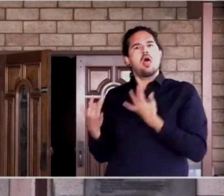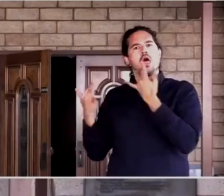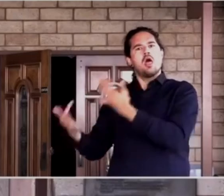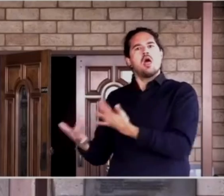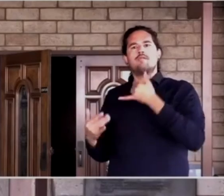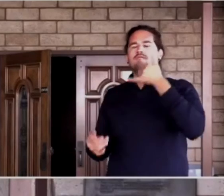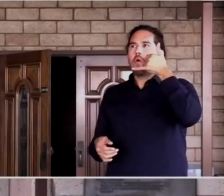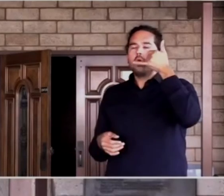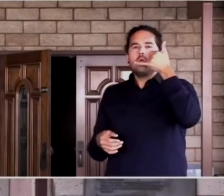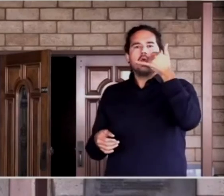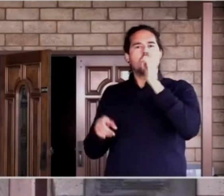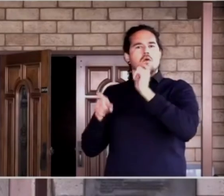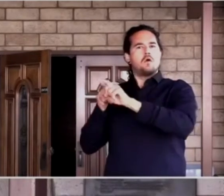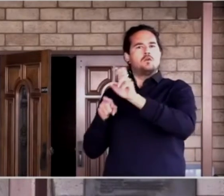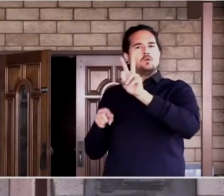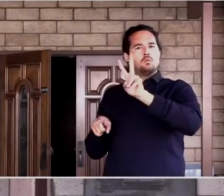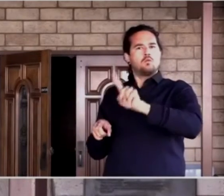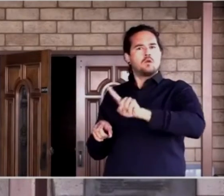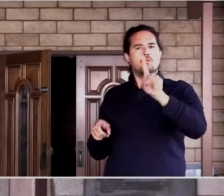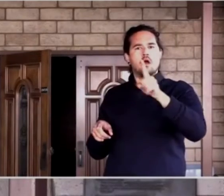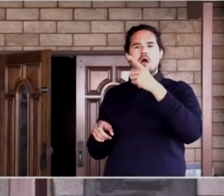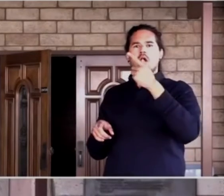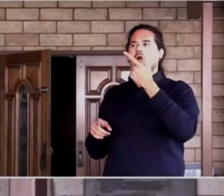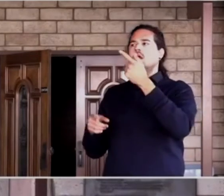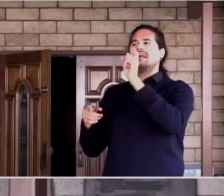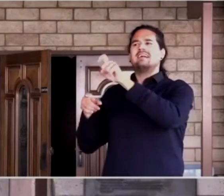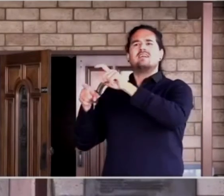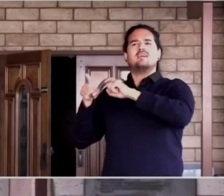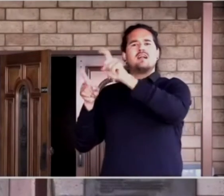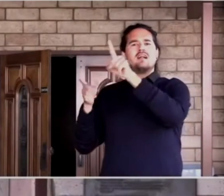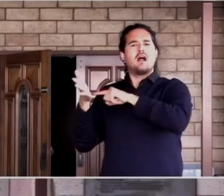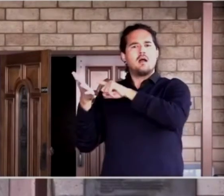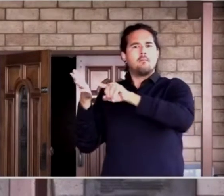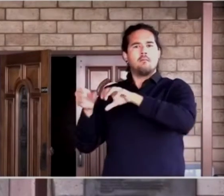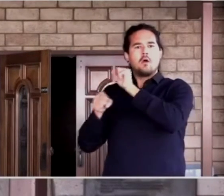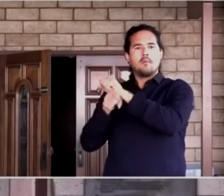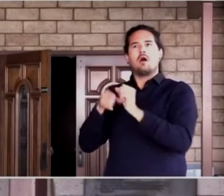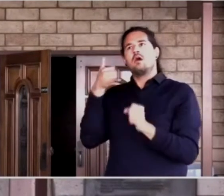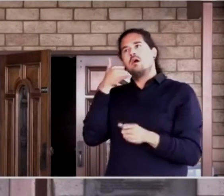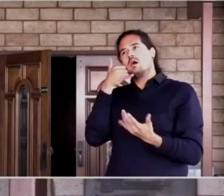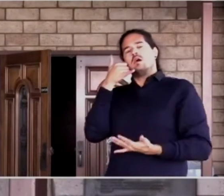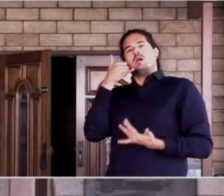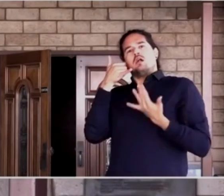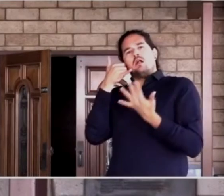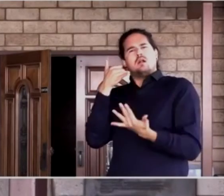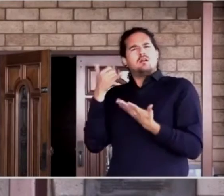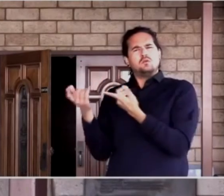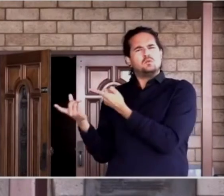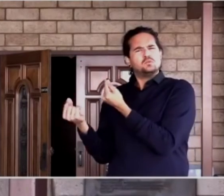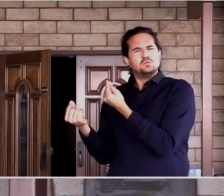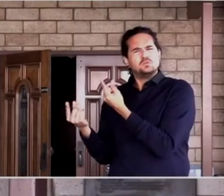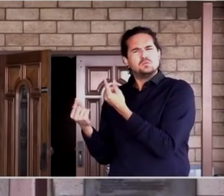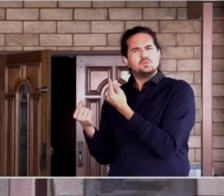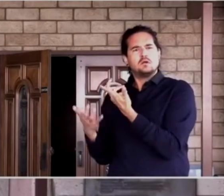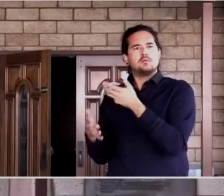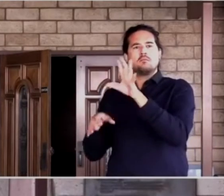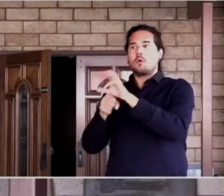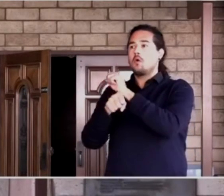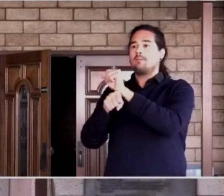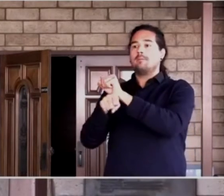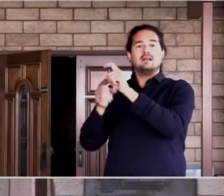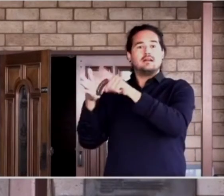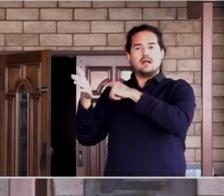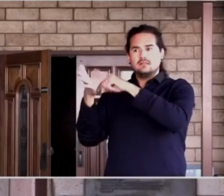And secondly, with Emmanuel now being a vaccine site, will the capacity for the walk-up testing change at